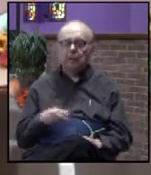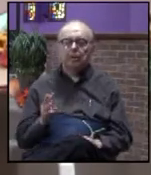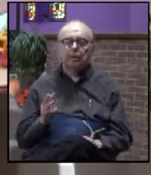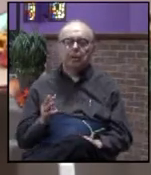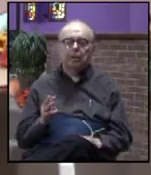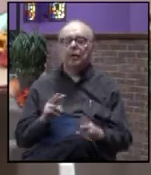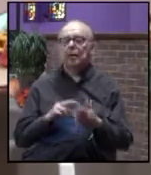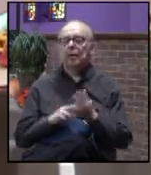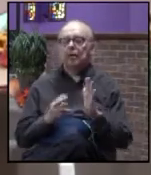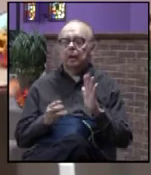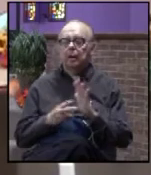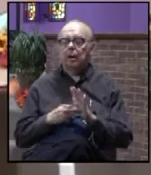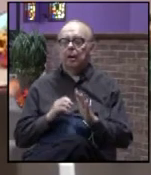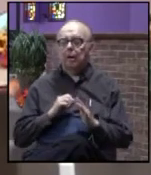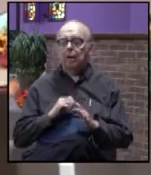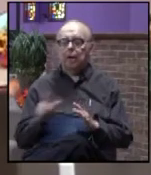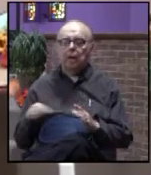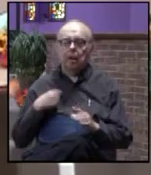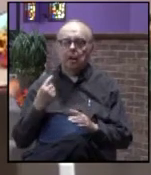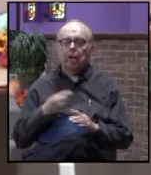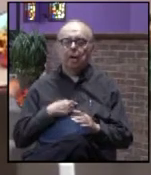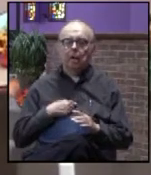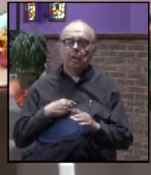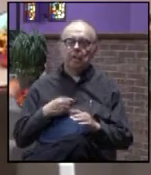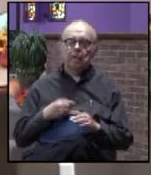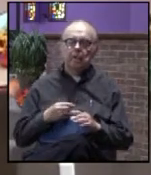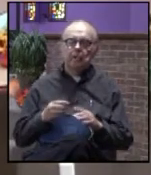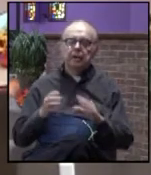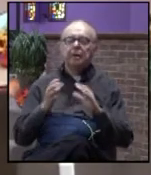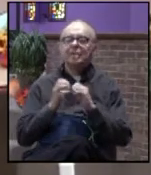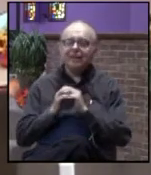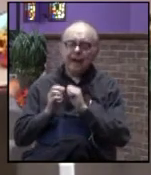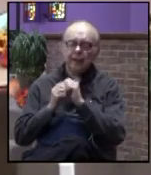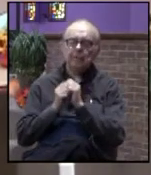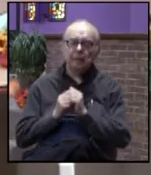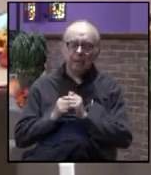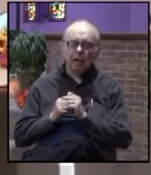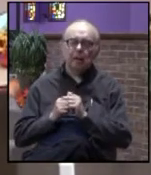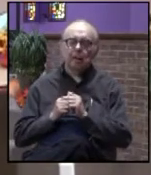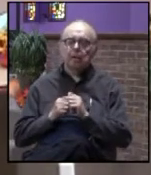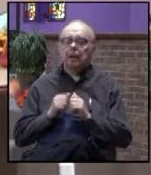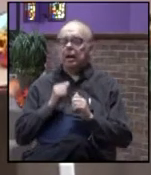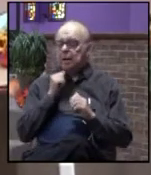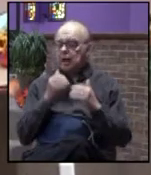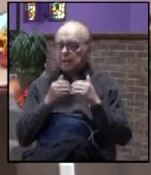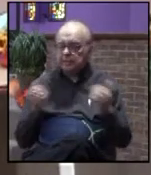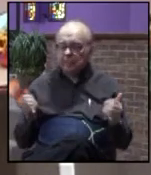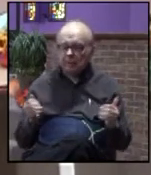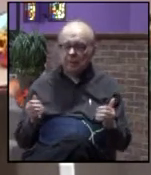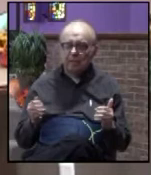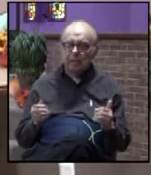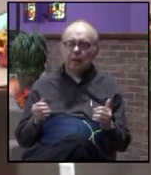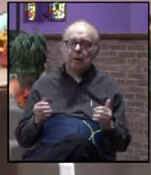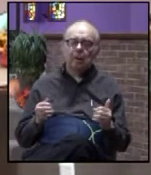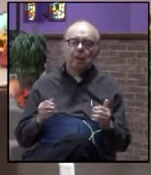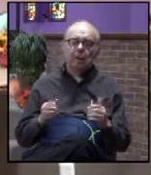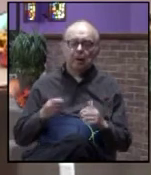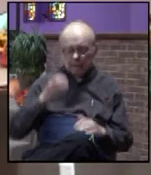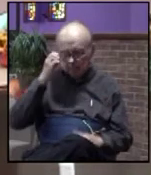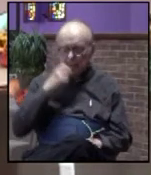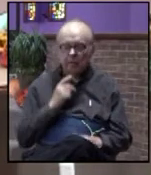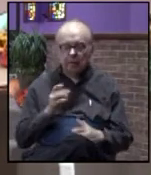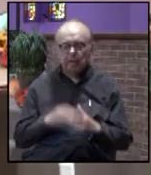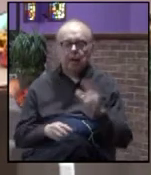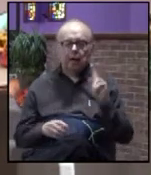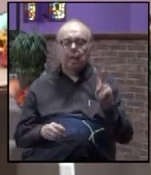what that is, it's all of us being built together, okay, not separately. Paul closes Ephesians chapter